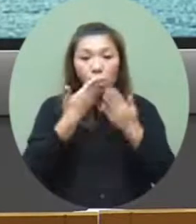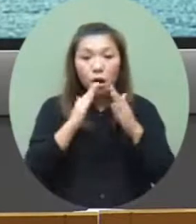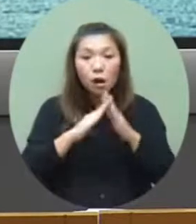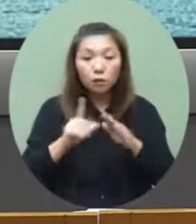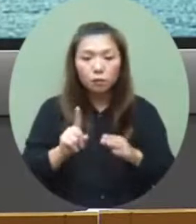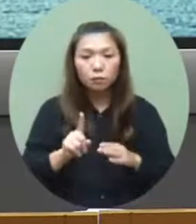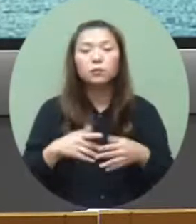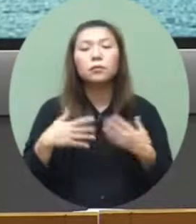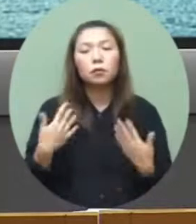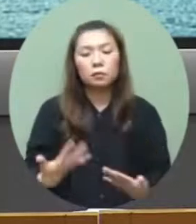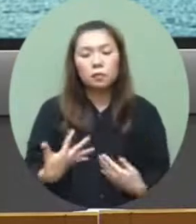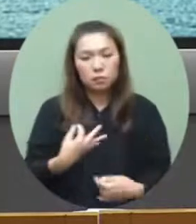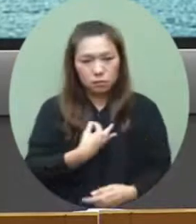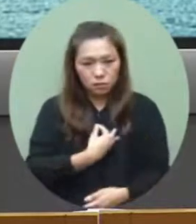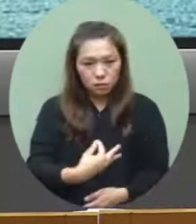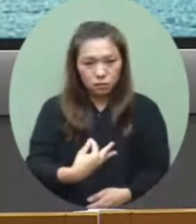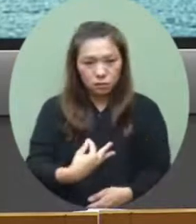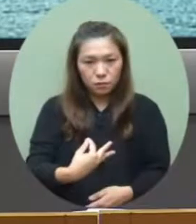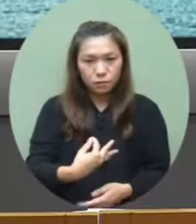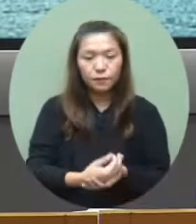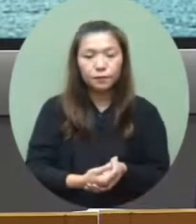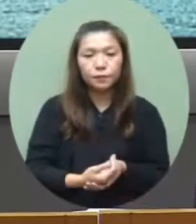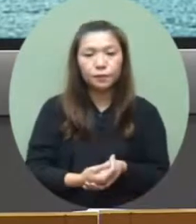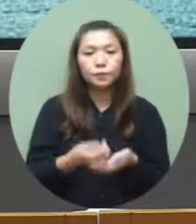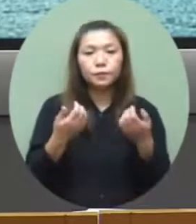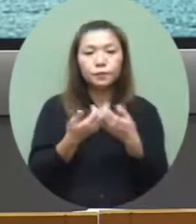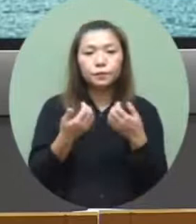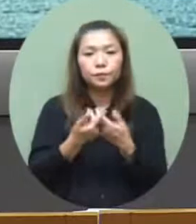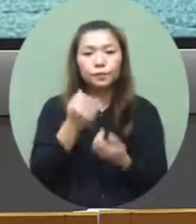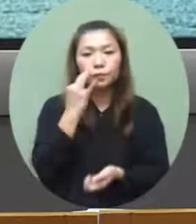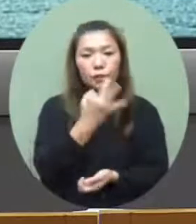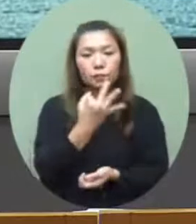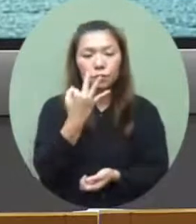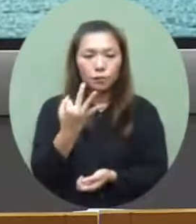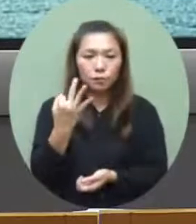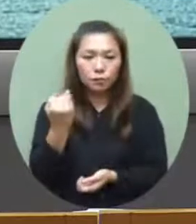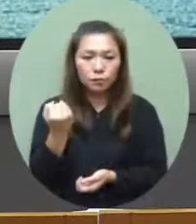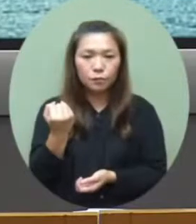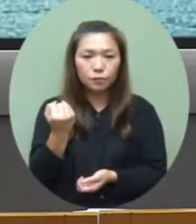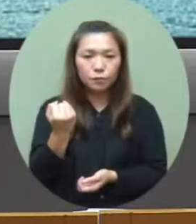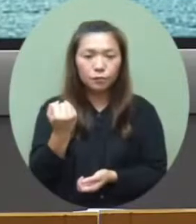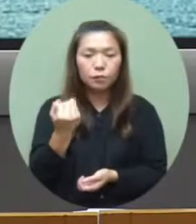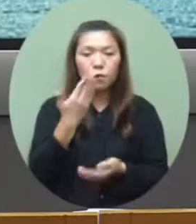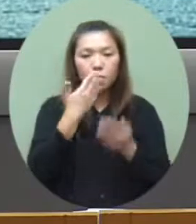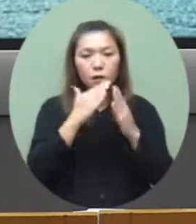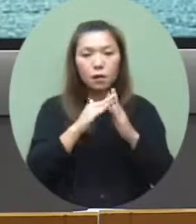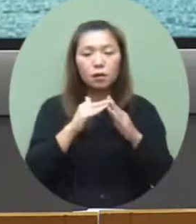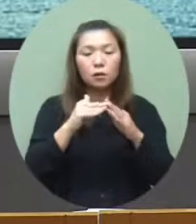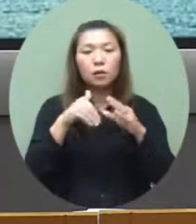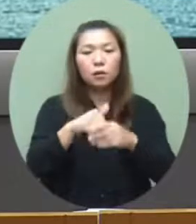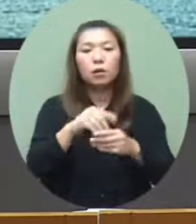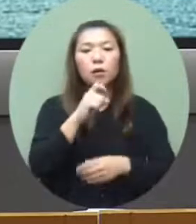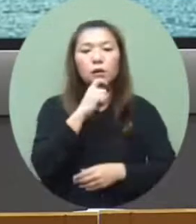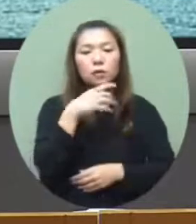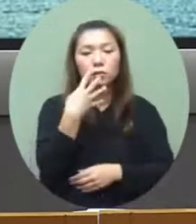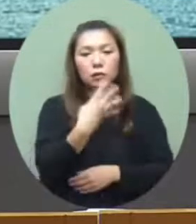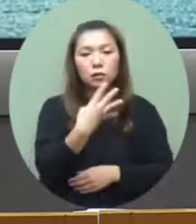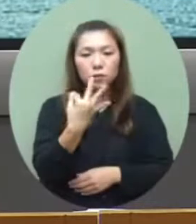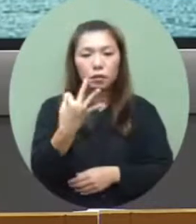to quarantine. As for schools, today is Wednesday. Altogether, we